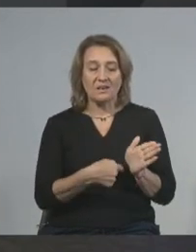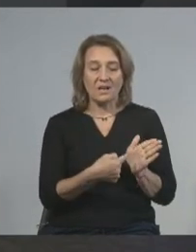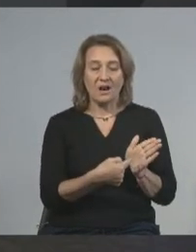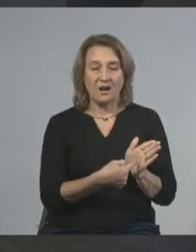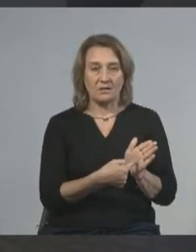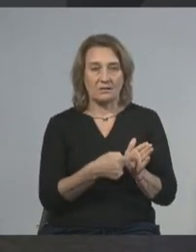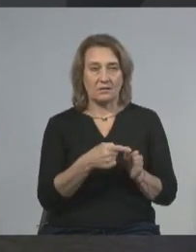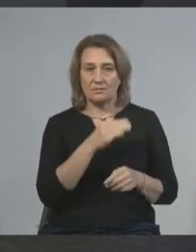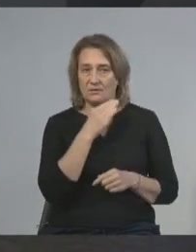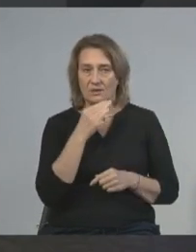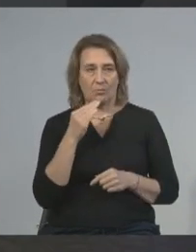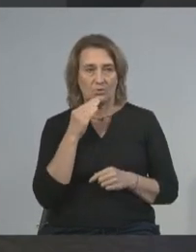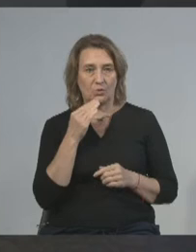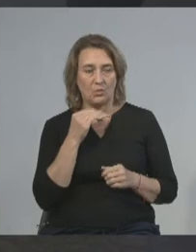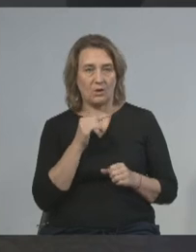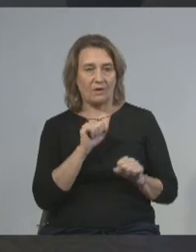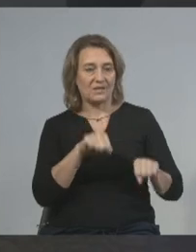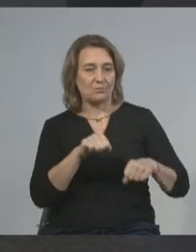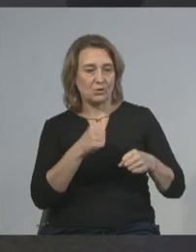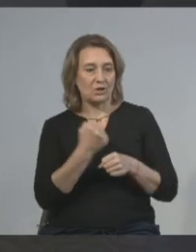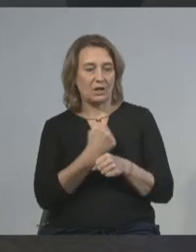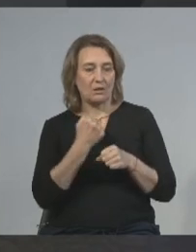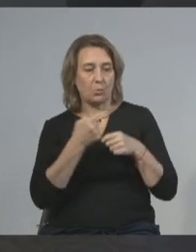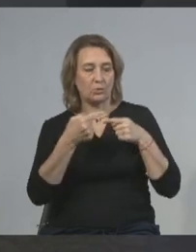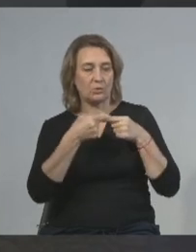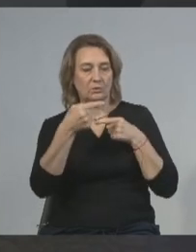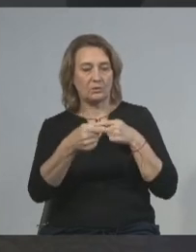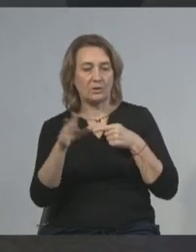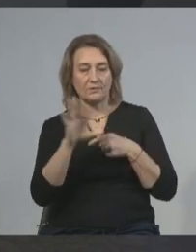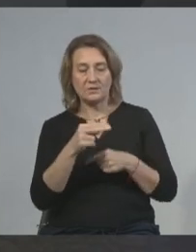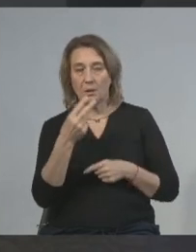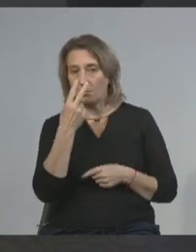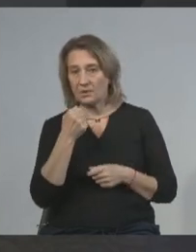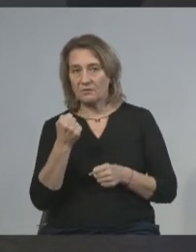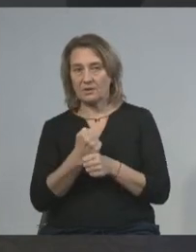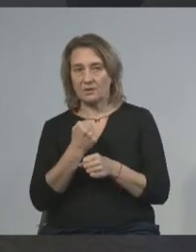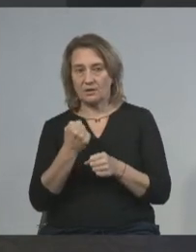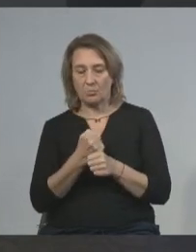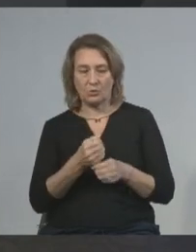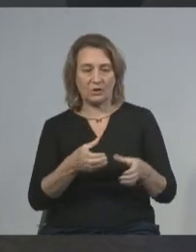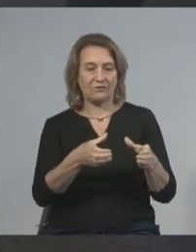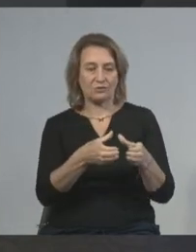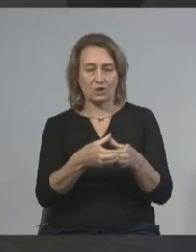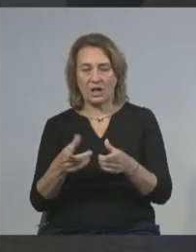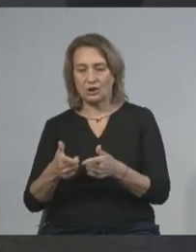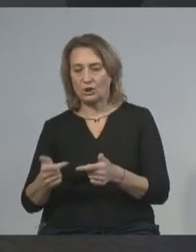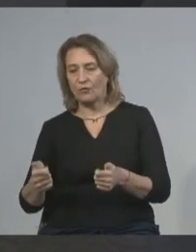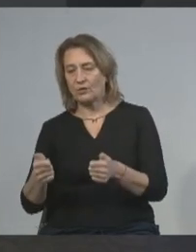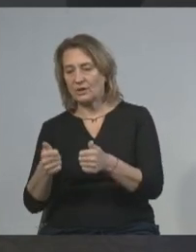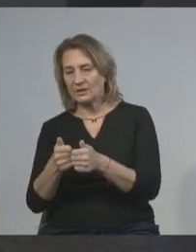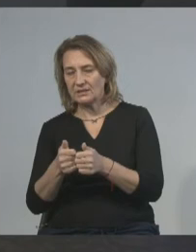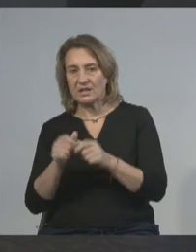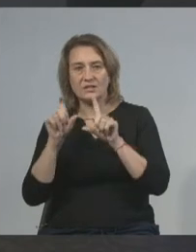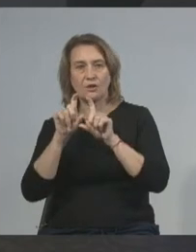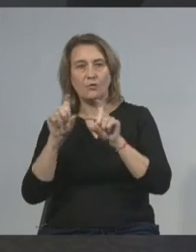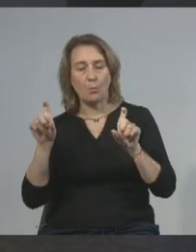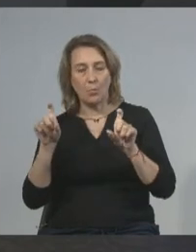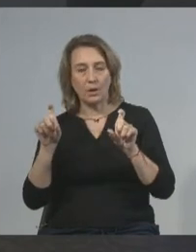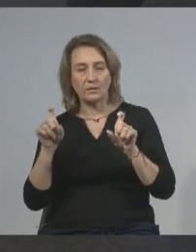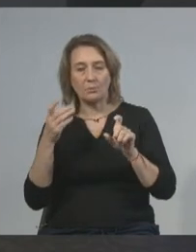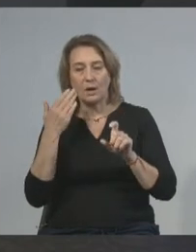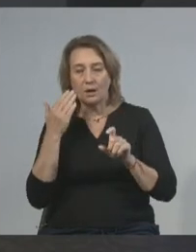some pros you know because people are all used to be working in the company's